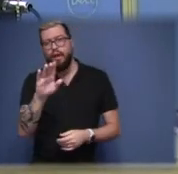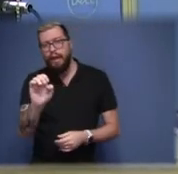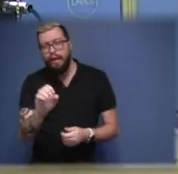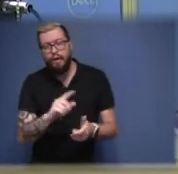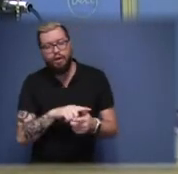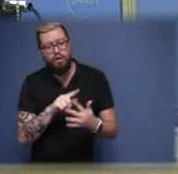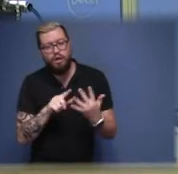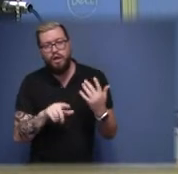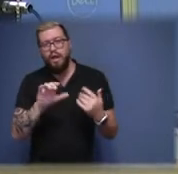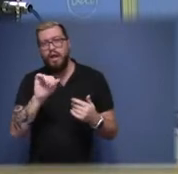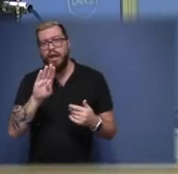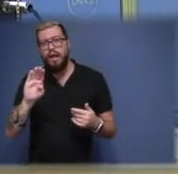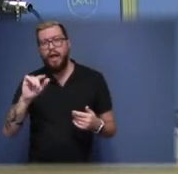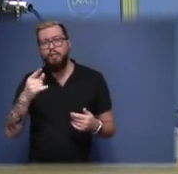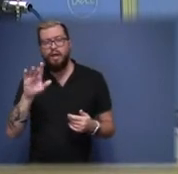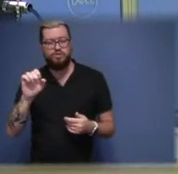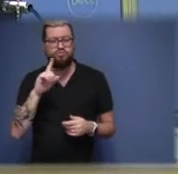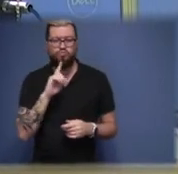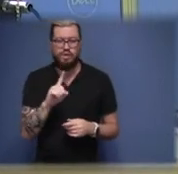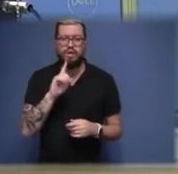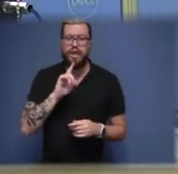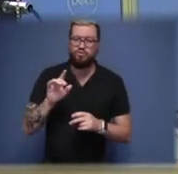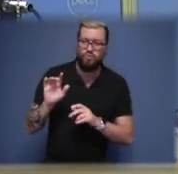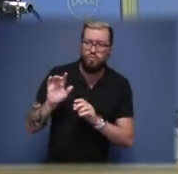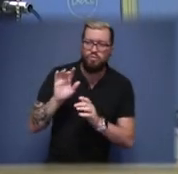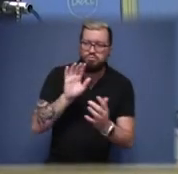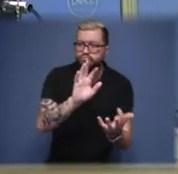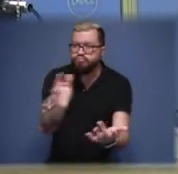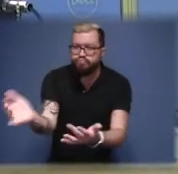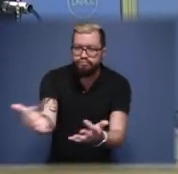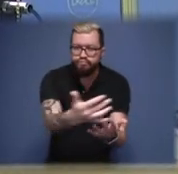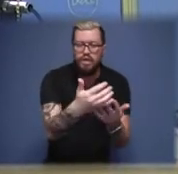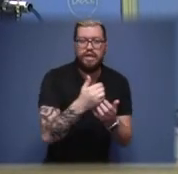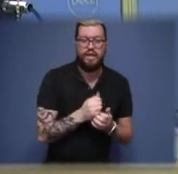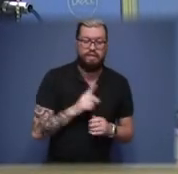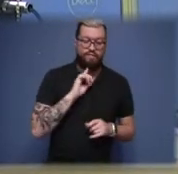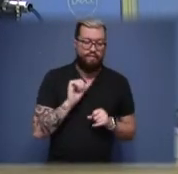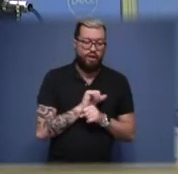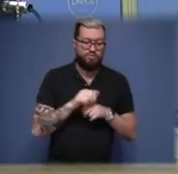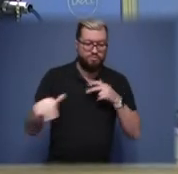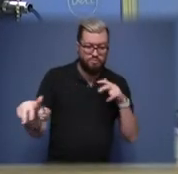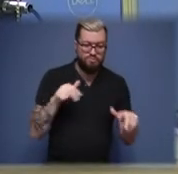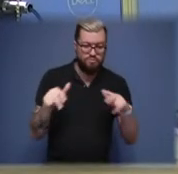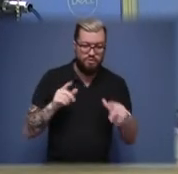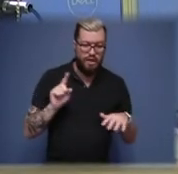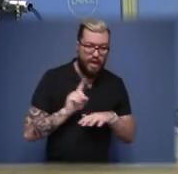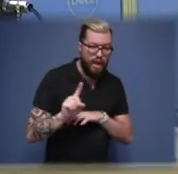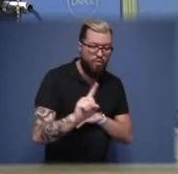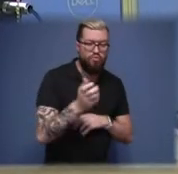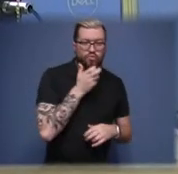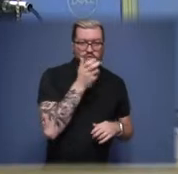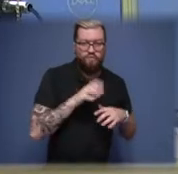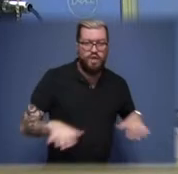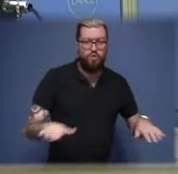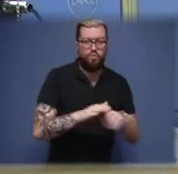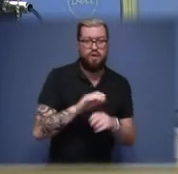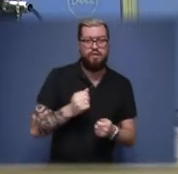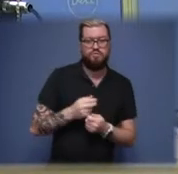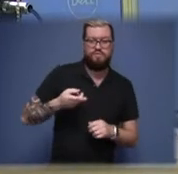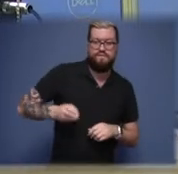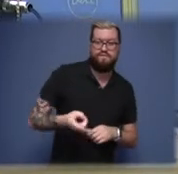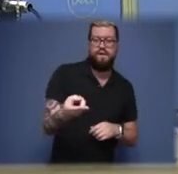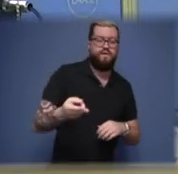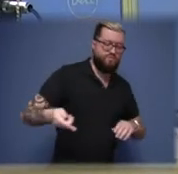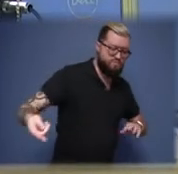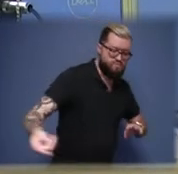the cabbage. You had to go out into the field, actually, and we had these knives, and you would